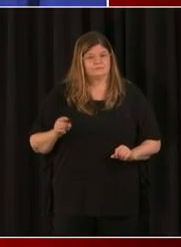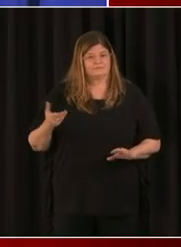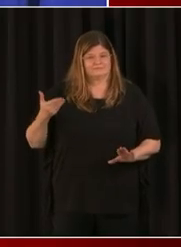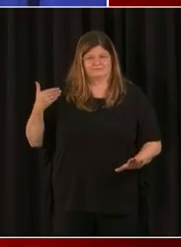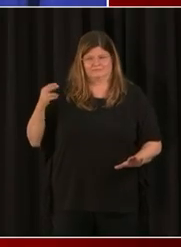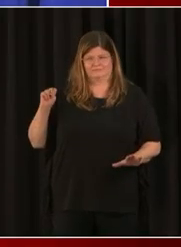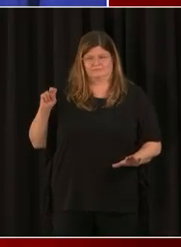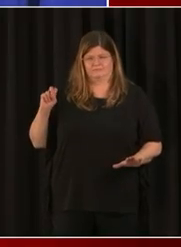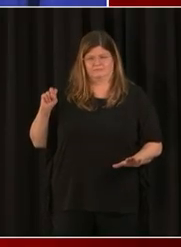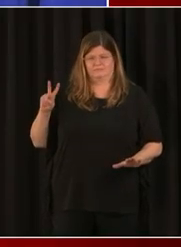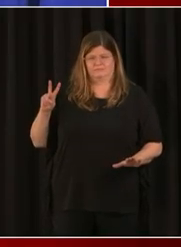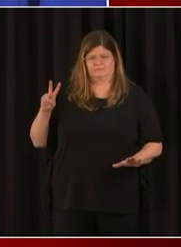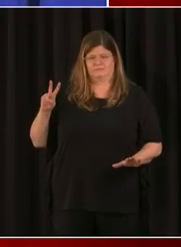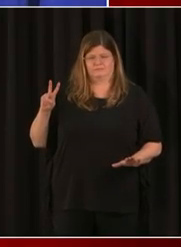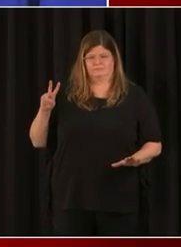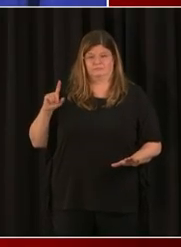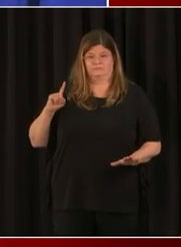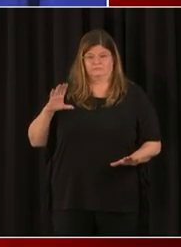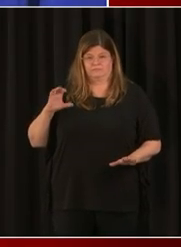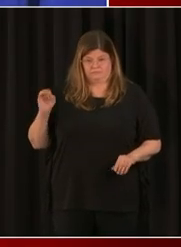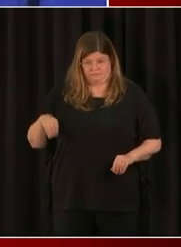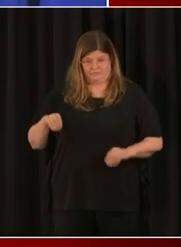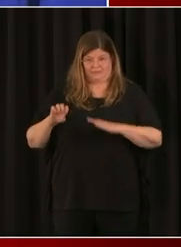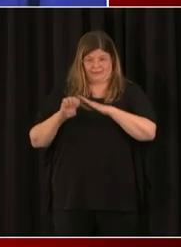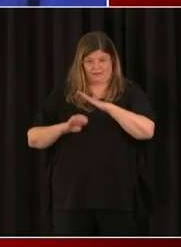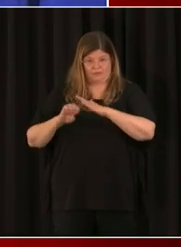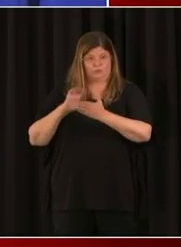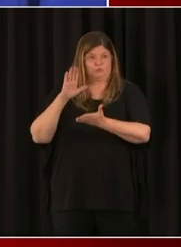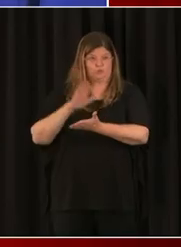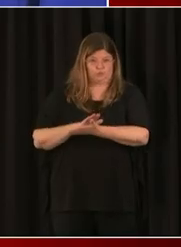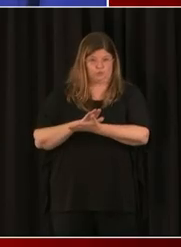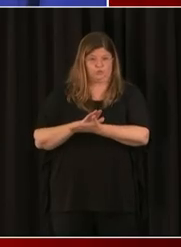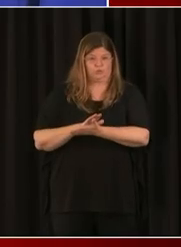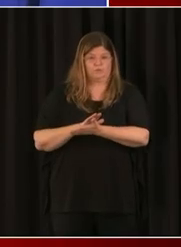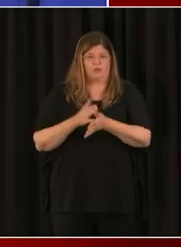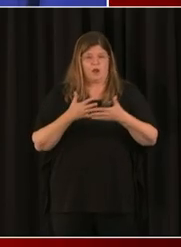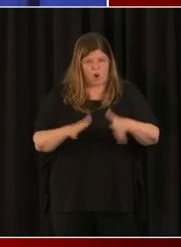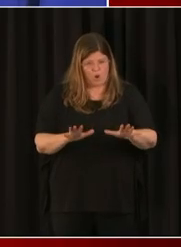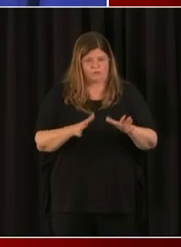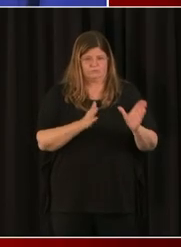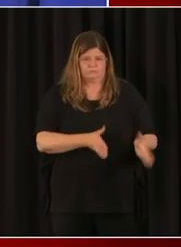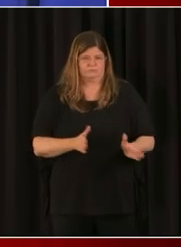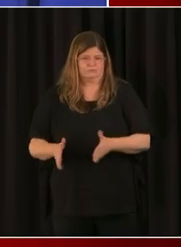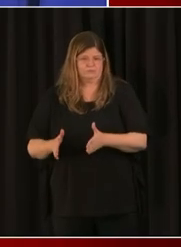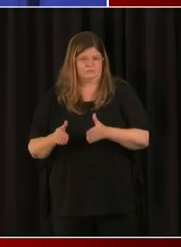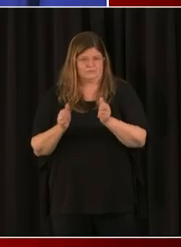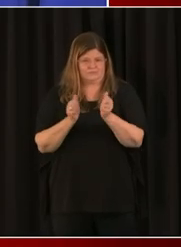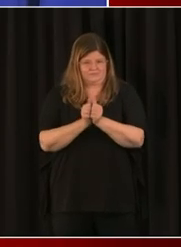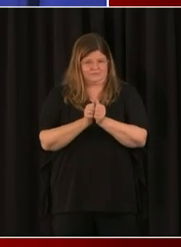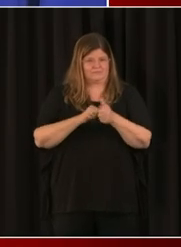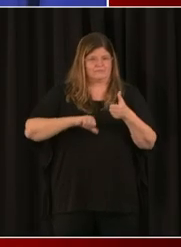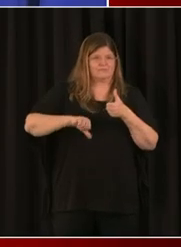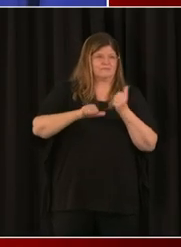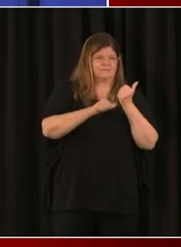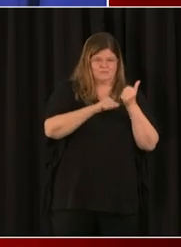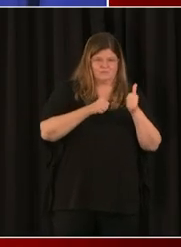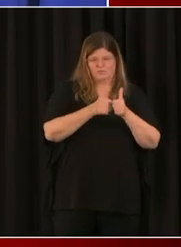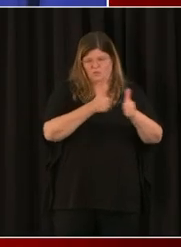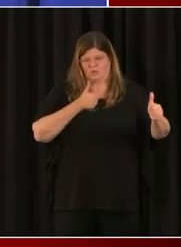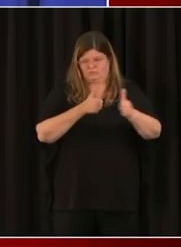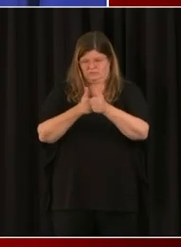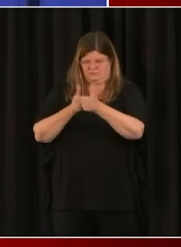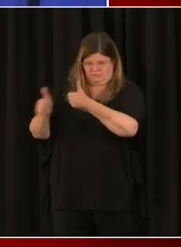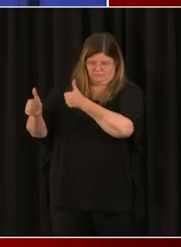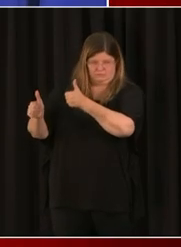9th, 100% of our elementary schools were prepared with social distancing,